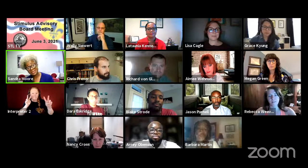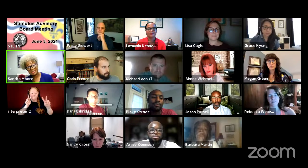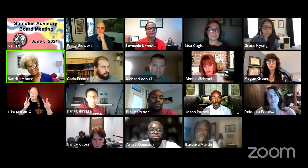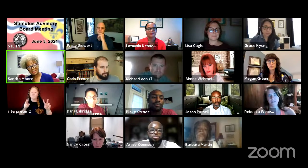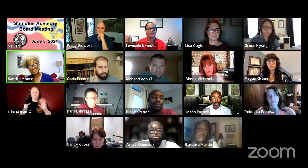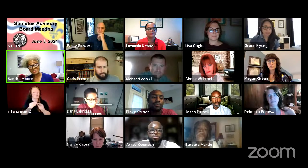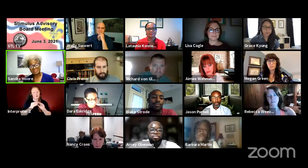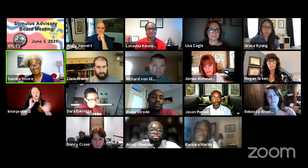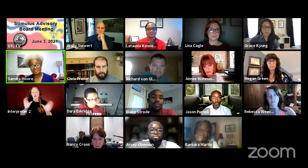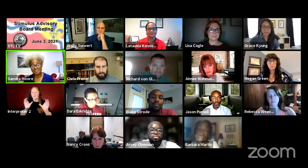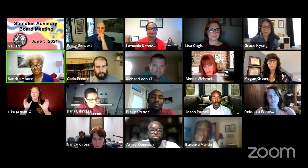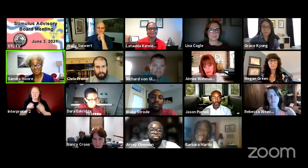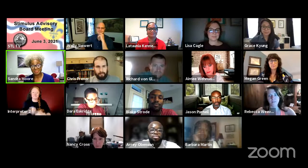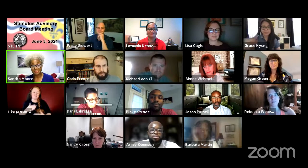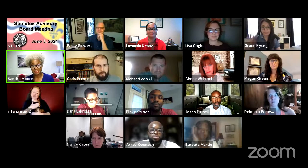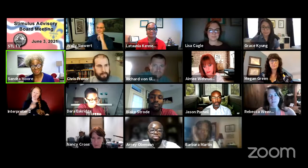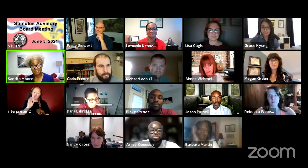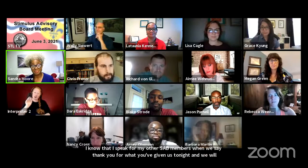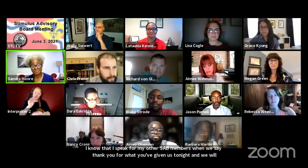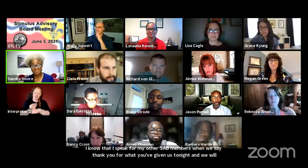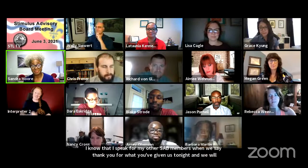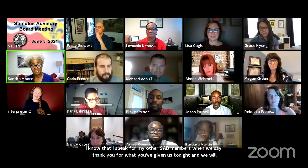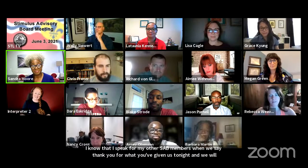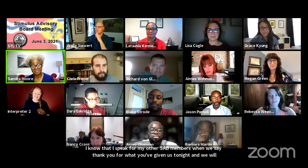Have a good evening.